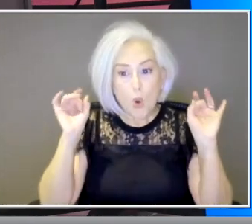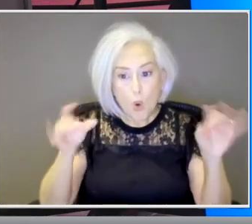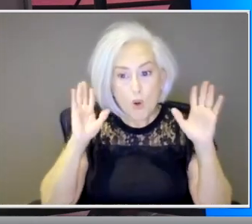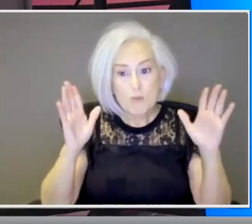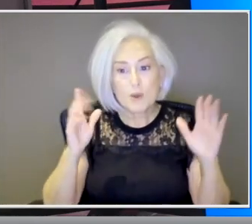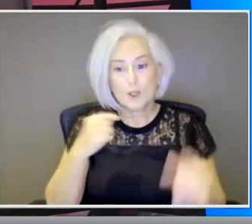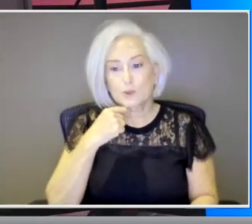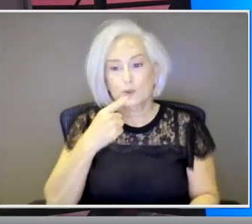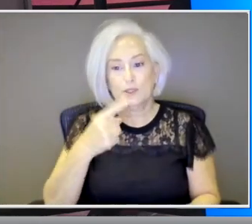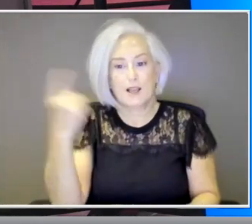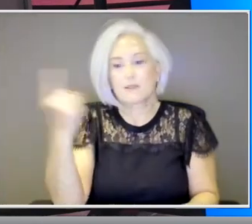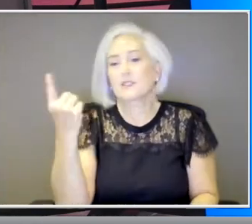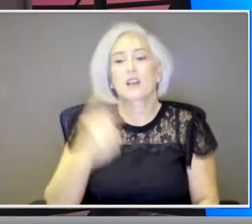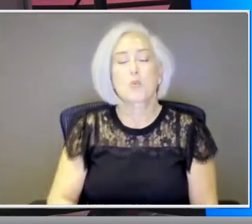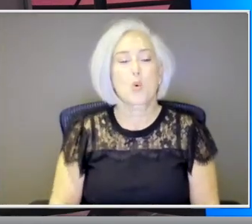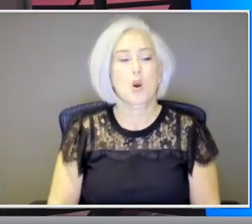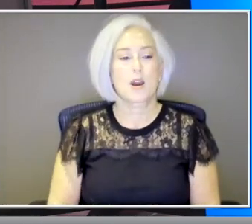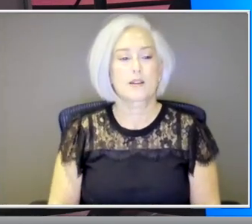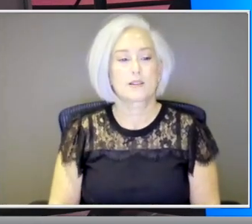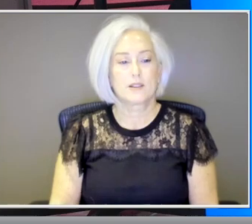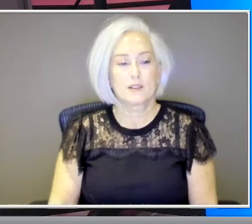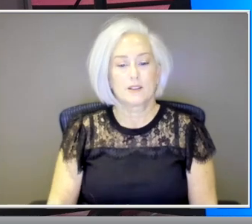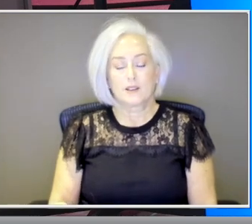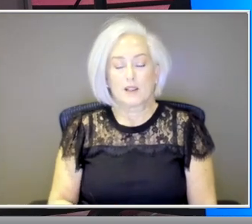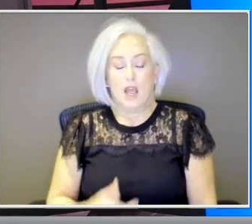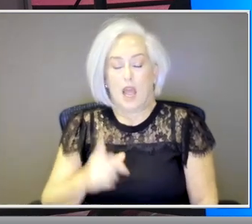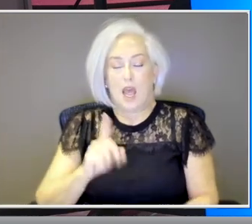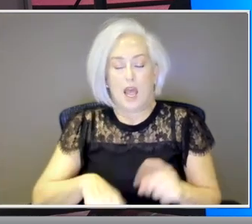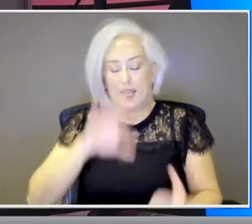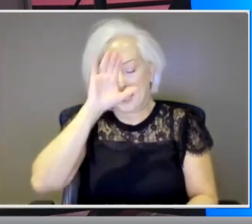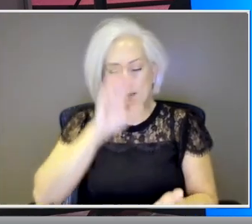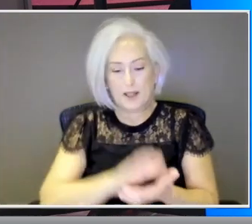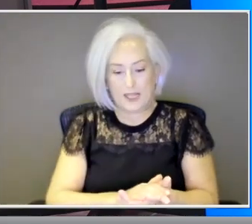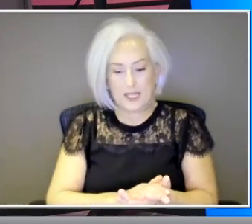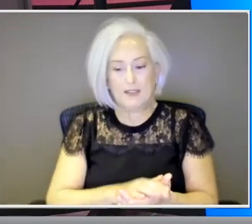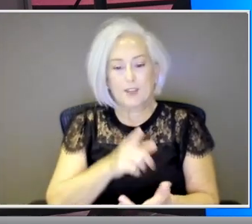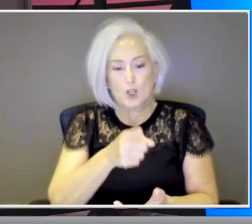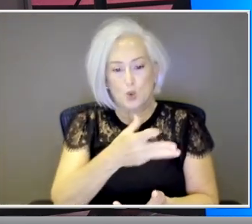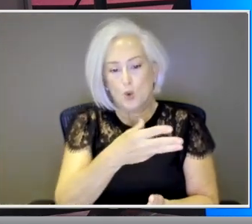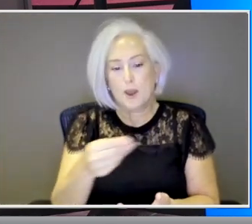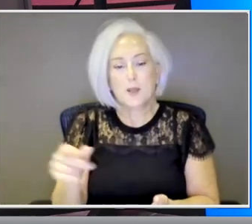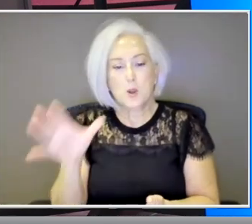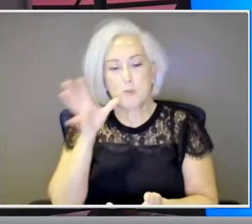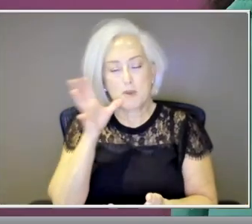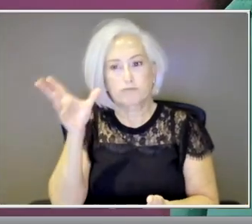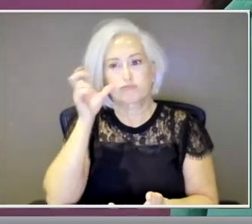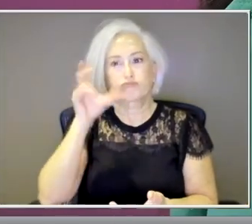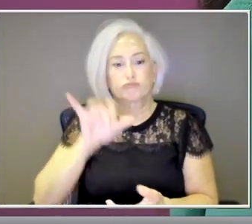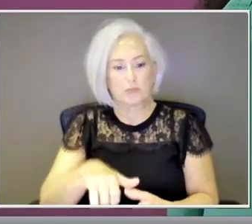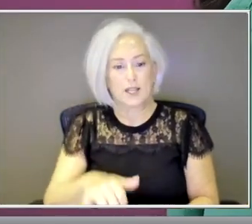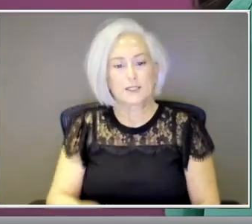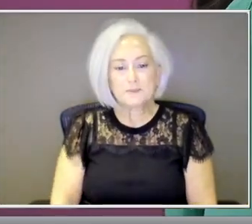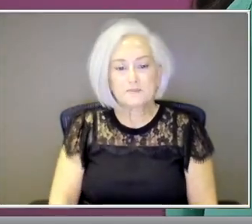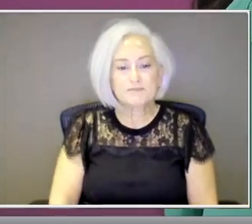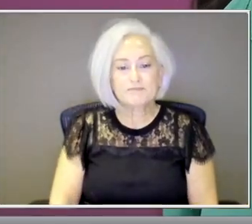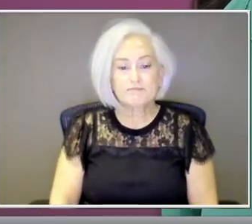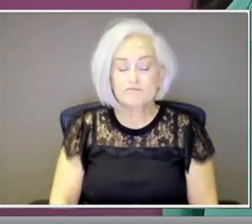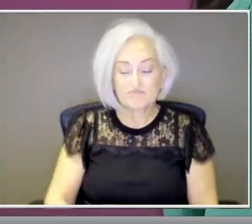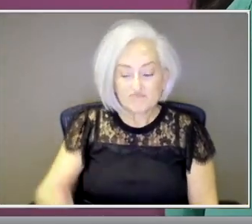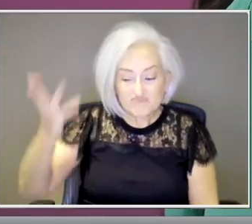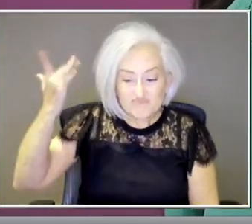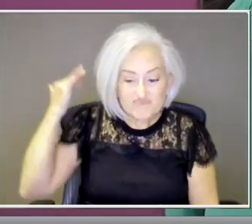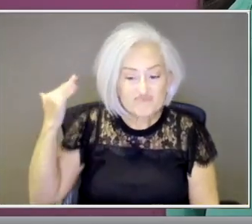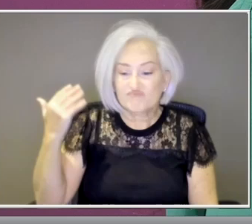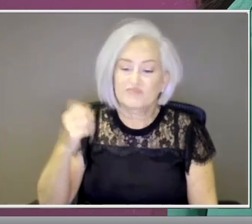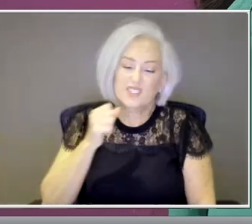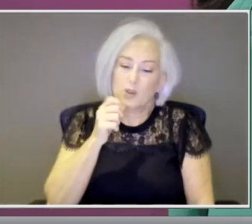like that with your mom, I just can't get over that. That wouldn't happen here. Well, I mean, at the time, there wasn't much. There were a few things out,